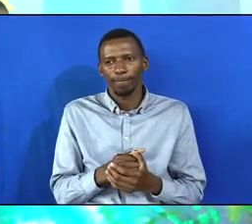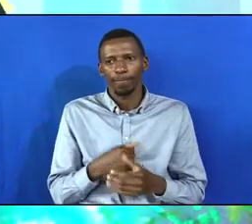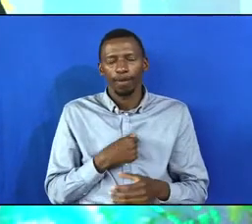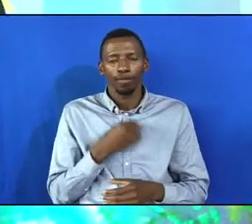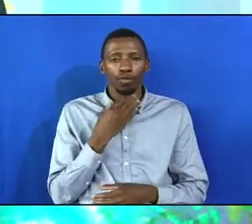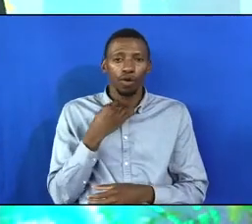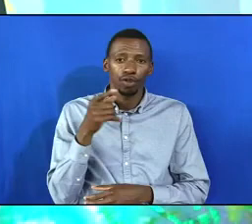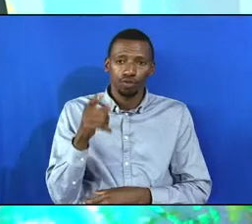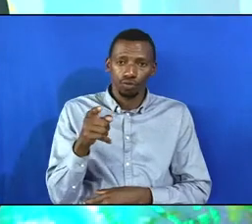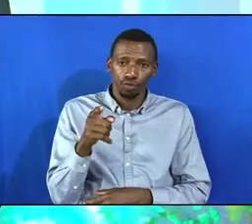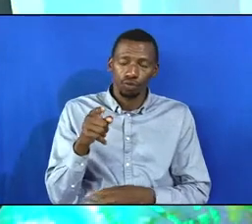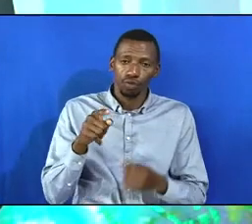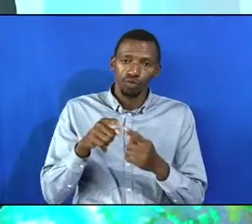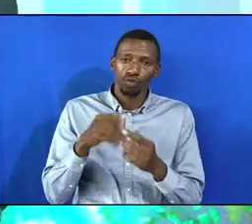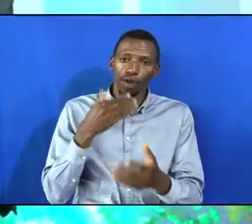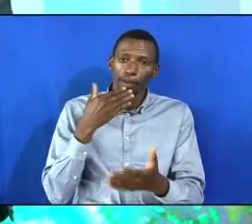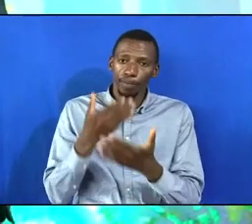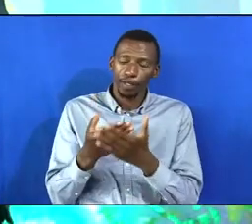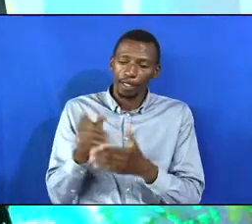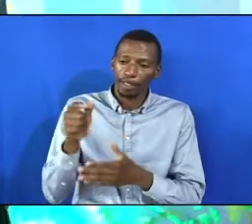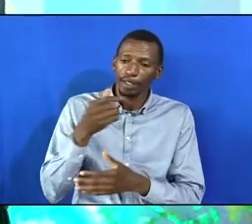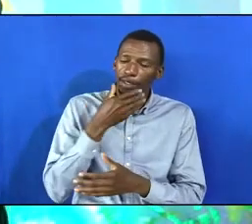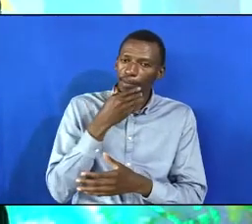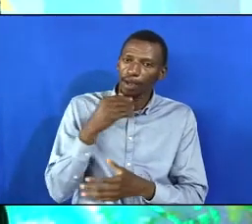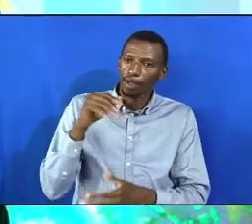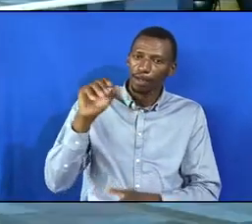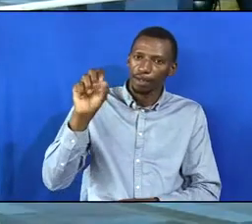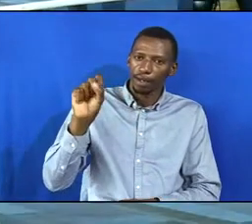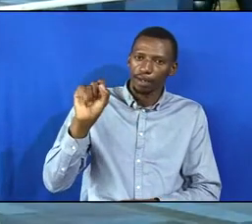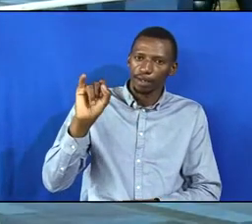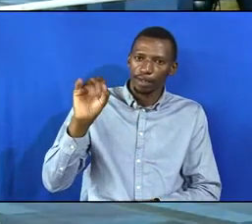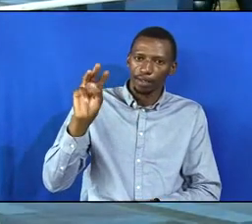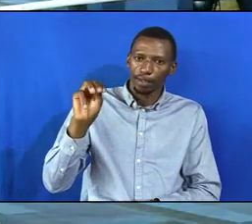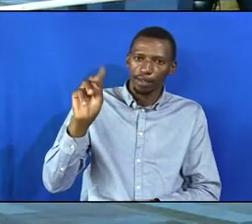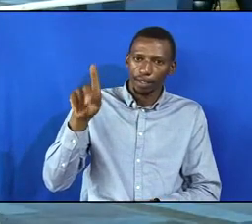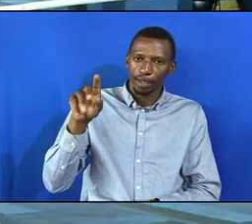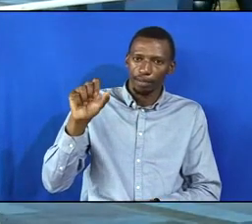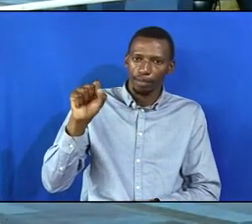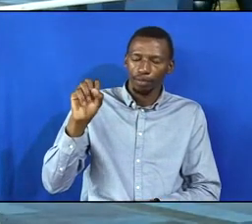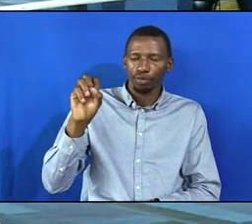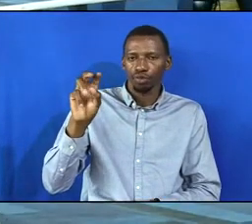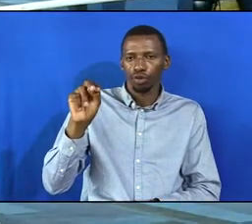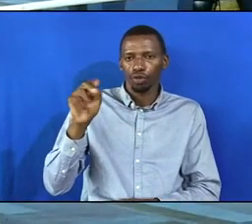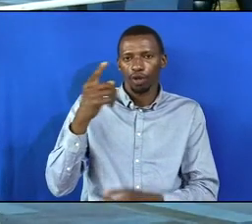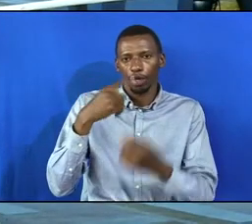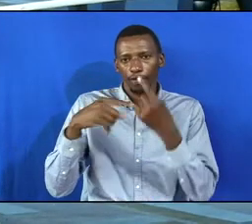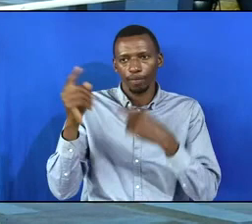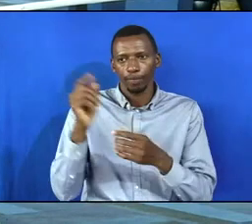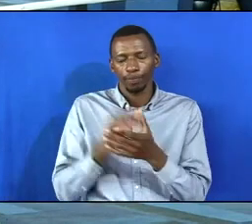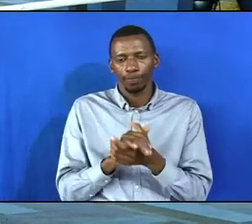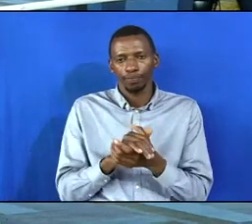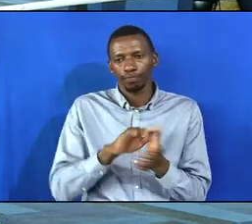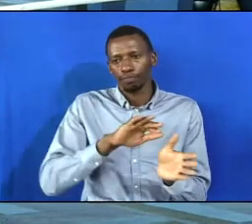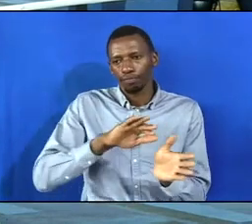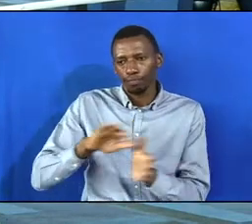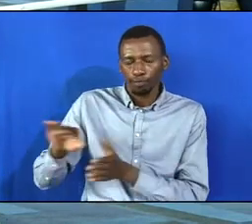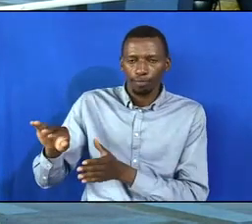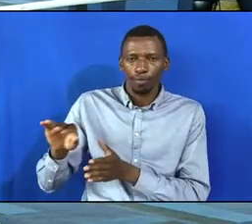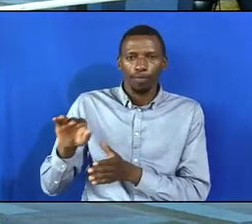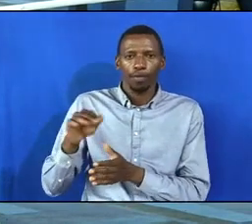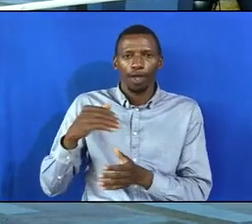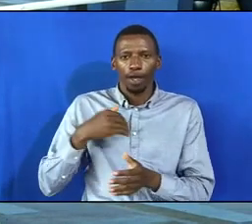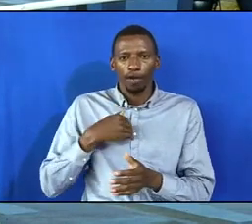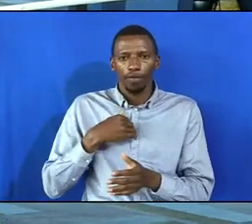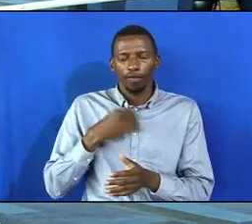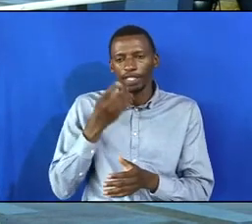I want you to appreciate what this man was credited for. The other time is when I visited a dentist. A little earlier there